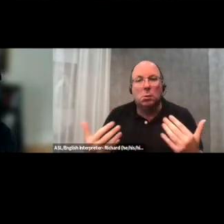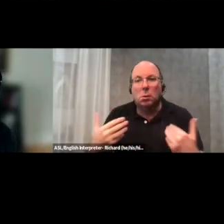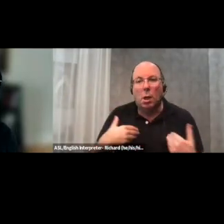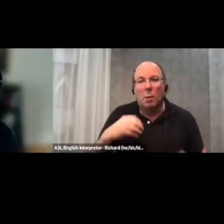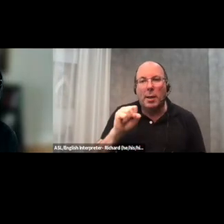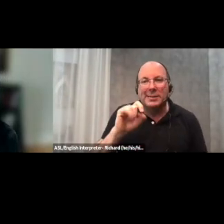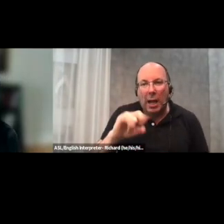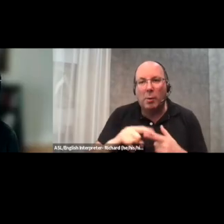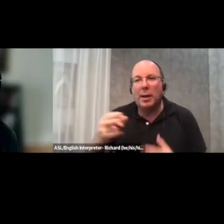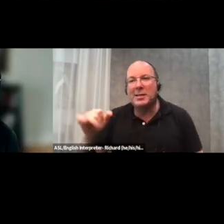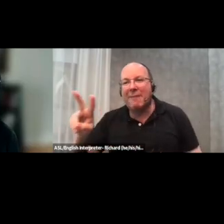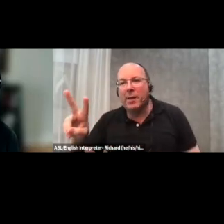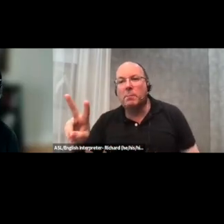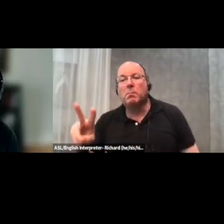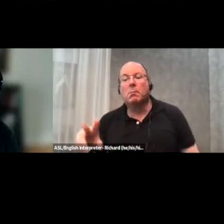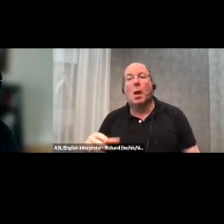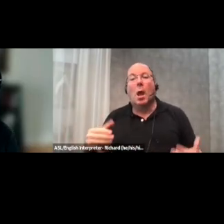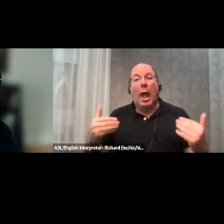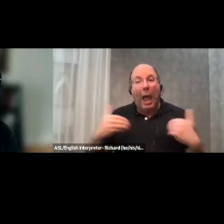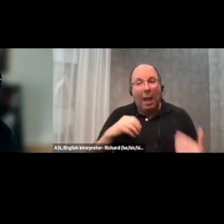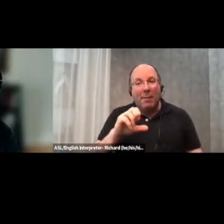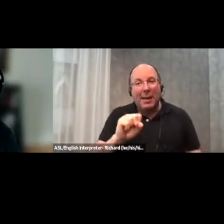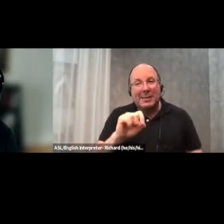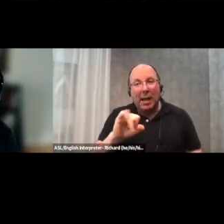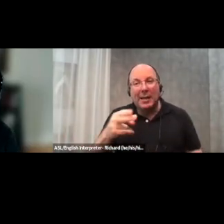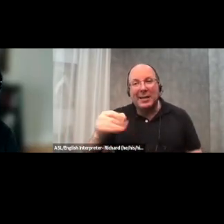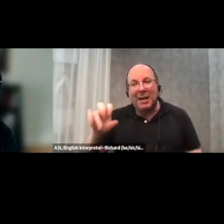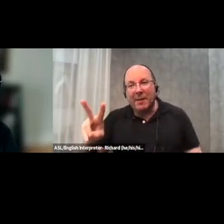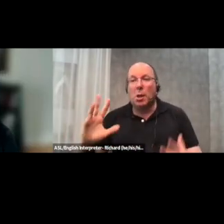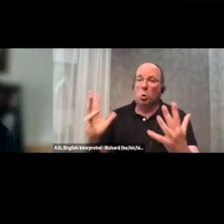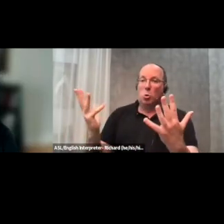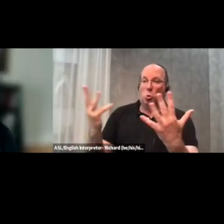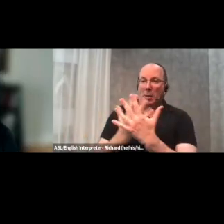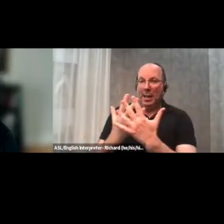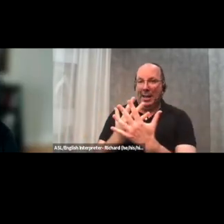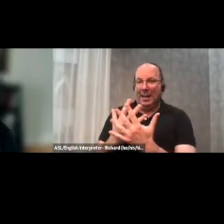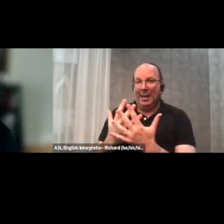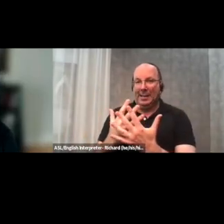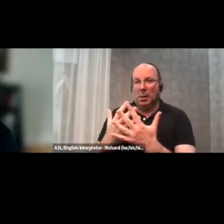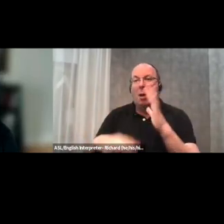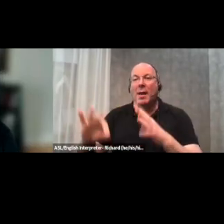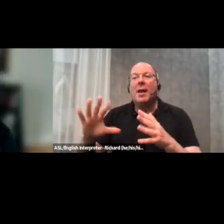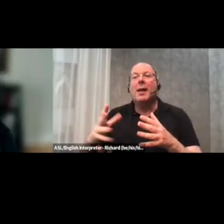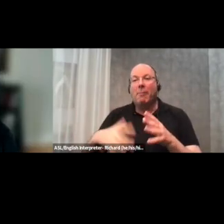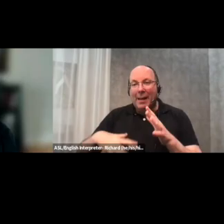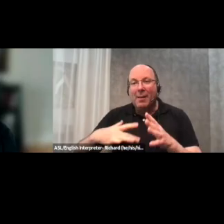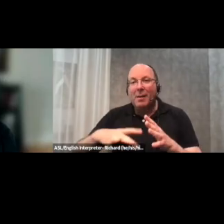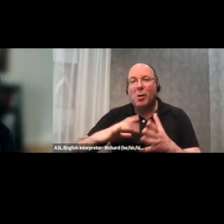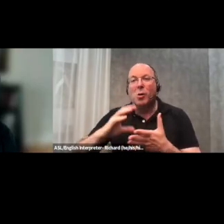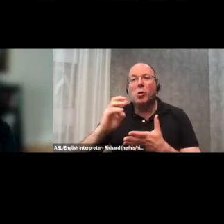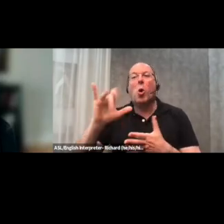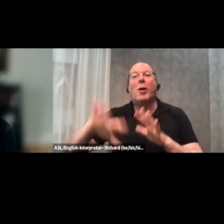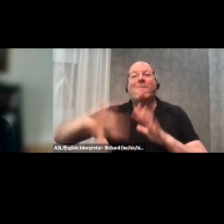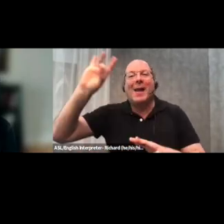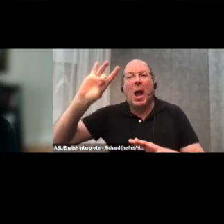So first of all, if you do have an STI or HIV and you get tested, that means you can get treatment sooner. And that